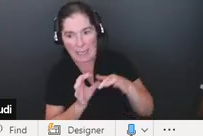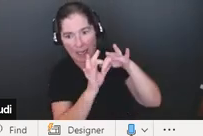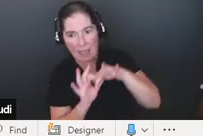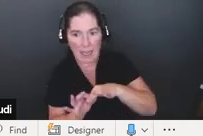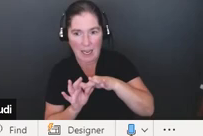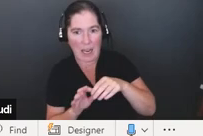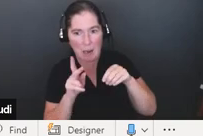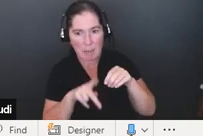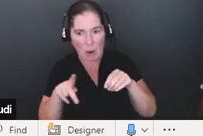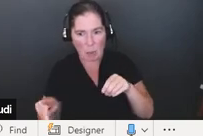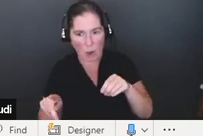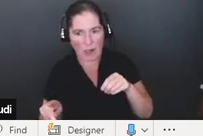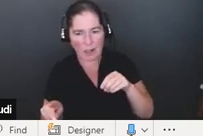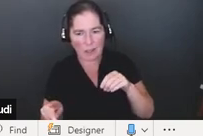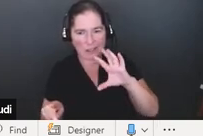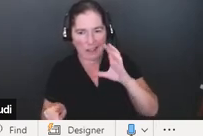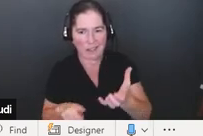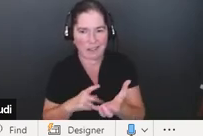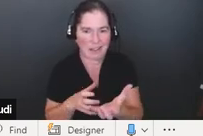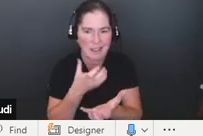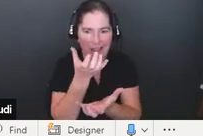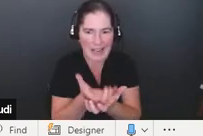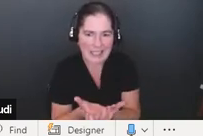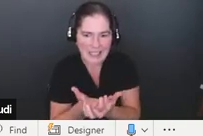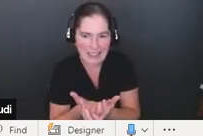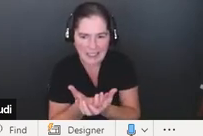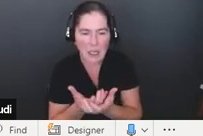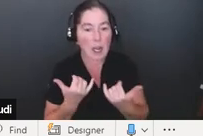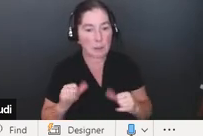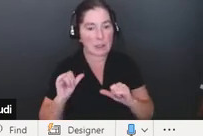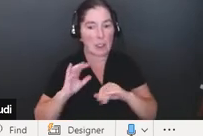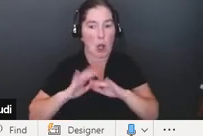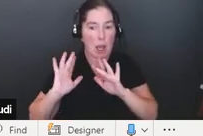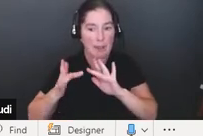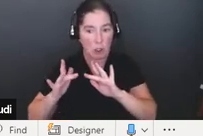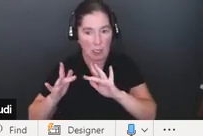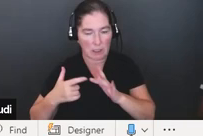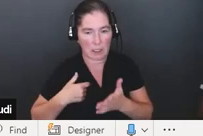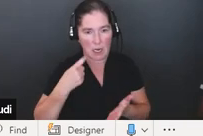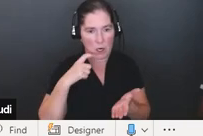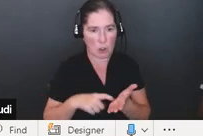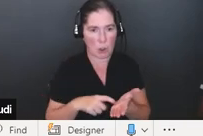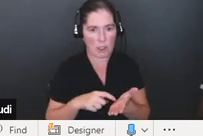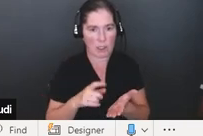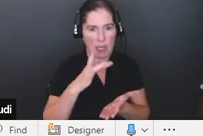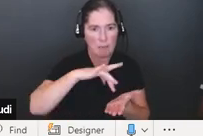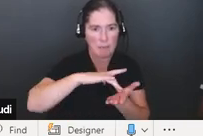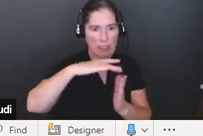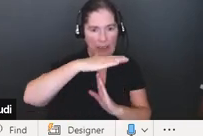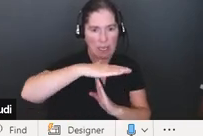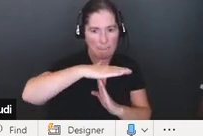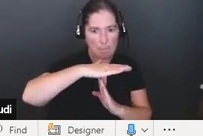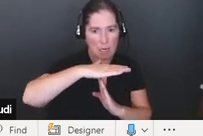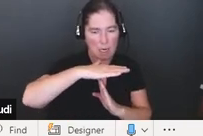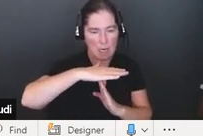like nested within the program. I'm still on the internet and doing it, and I noticed in the middle on the top up here, I noticed some